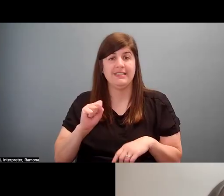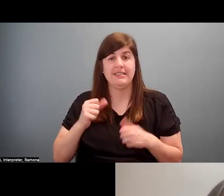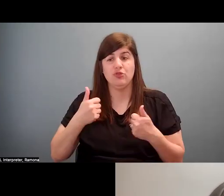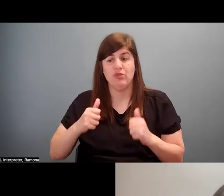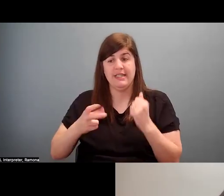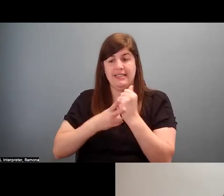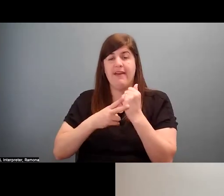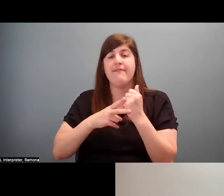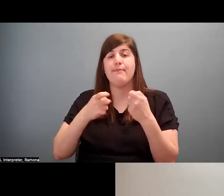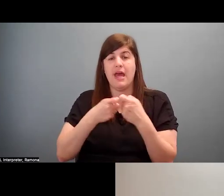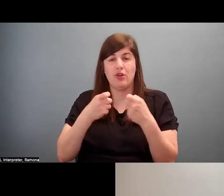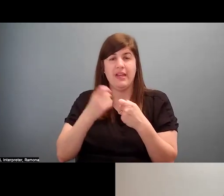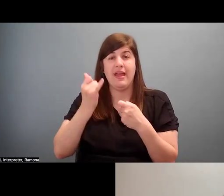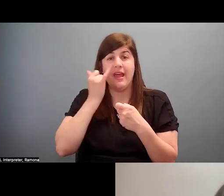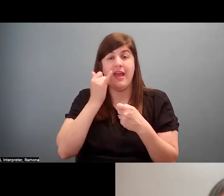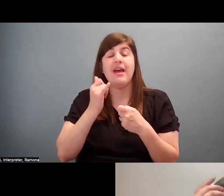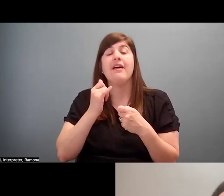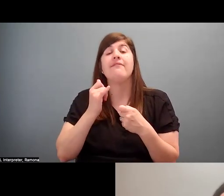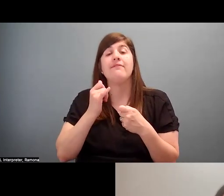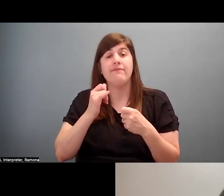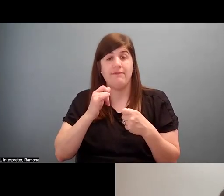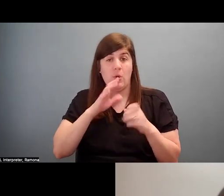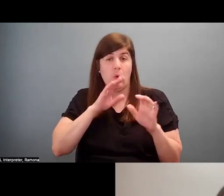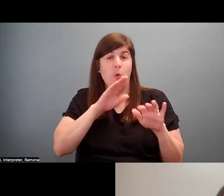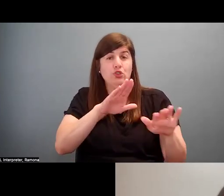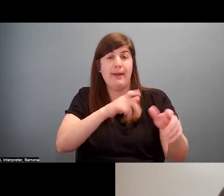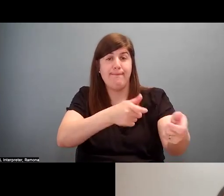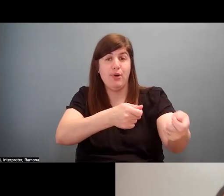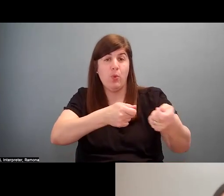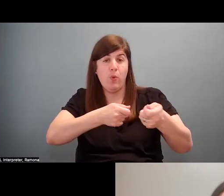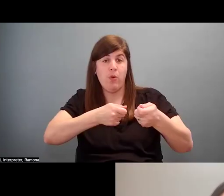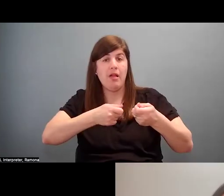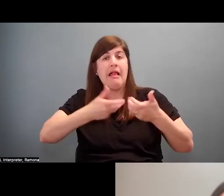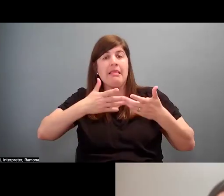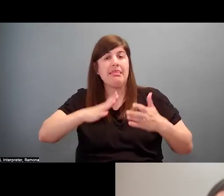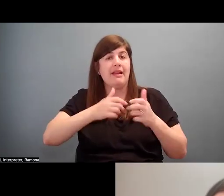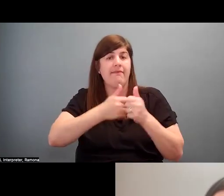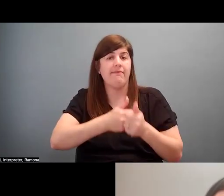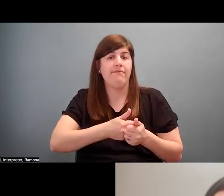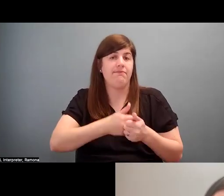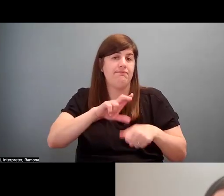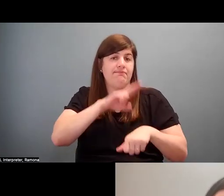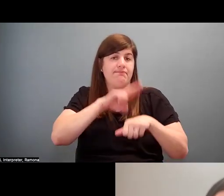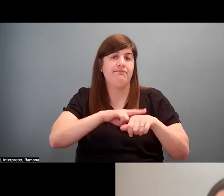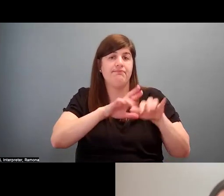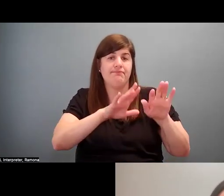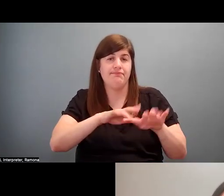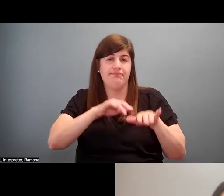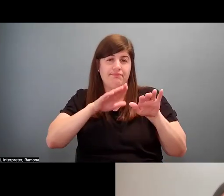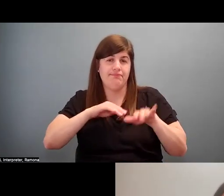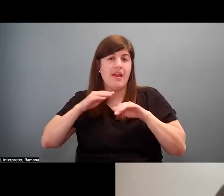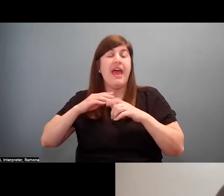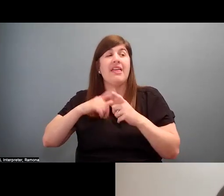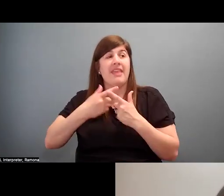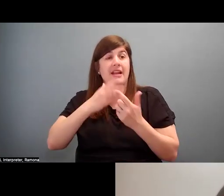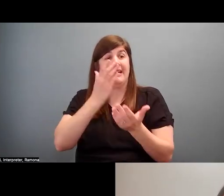For Oh, example, cool. if the ocean is pulling the shrimp one way, maybe we just let it go with the current. And when it gets to the place where we want